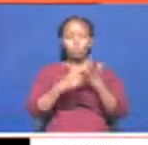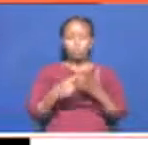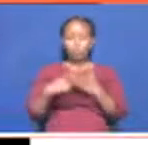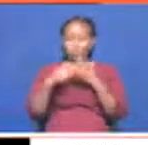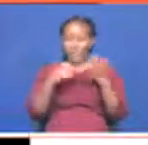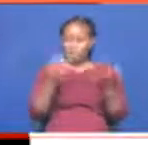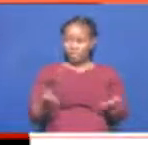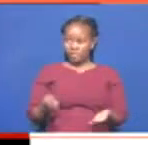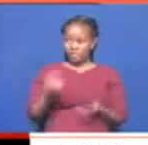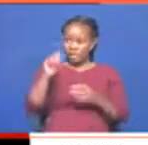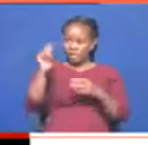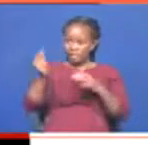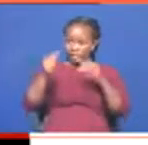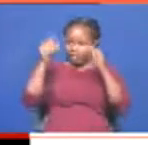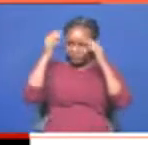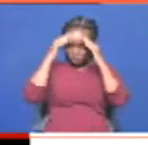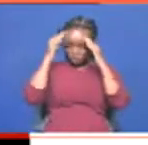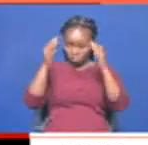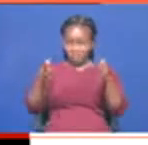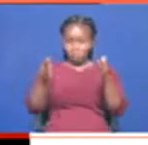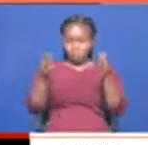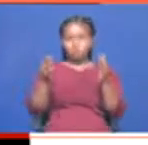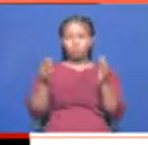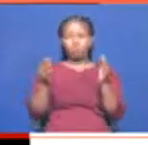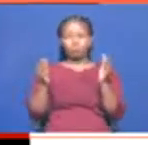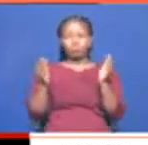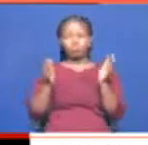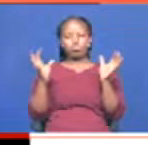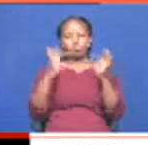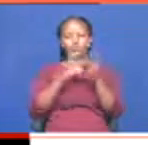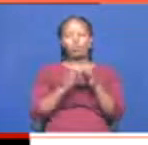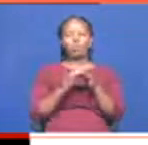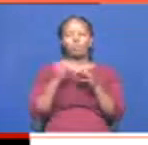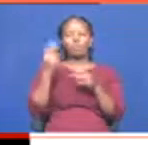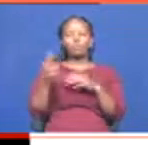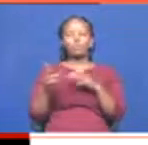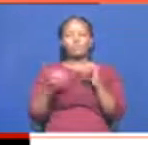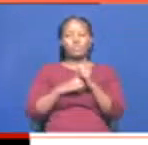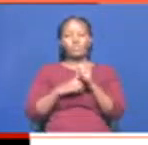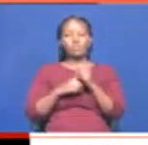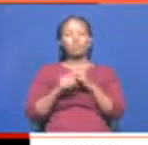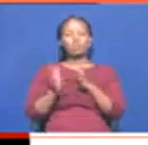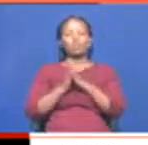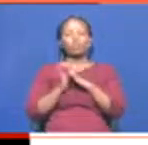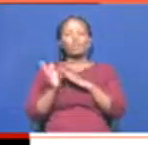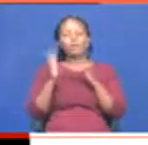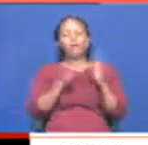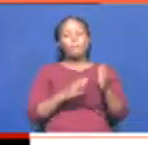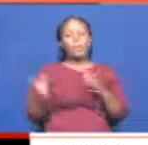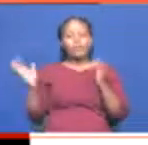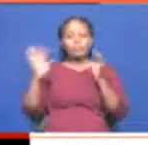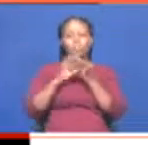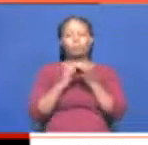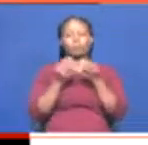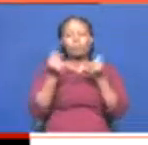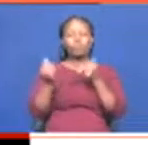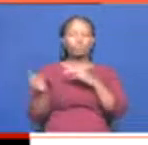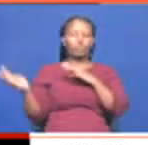to COP26 and aligning the engineering practice to mitigating climate